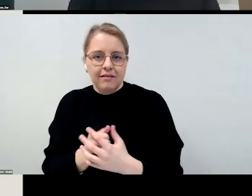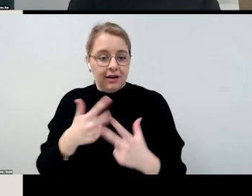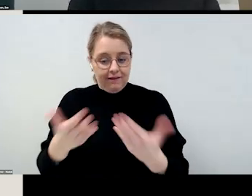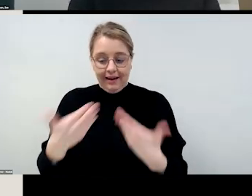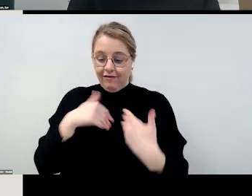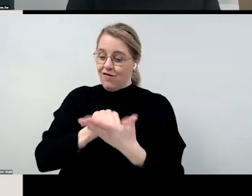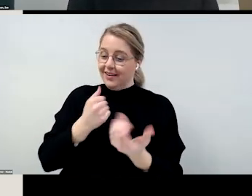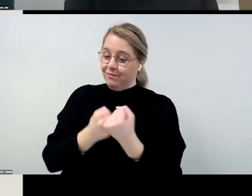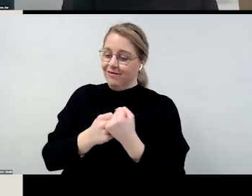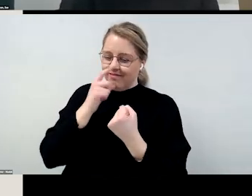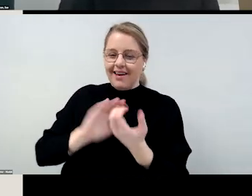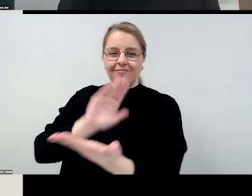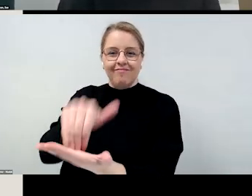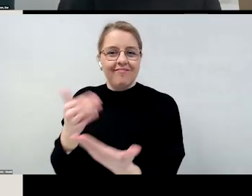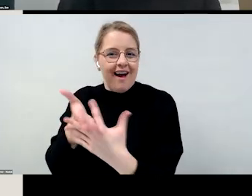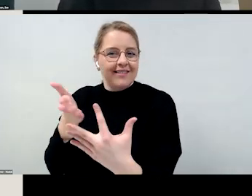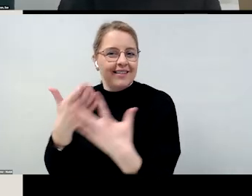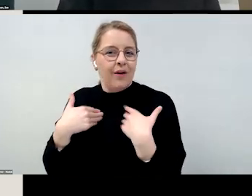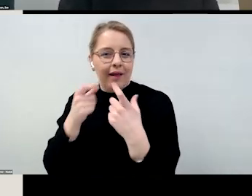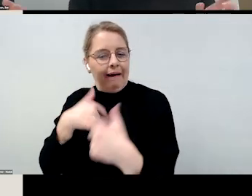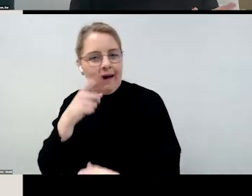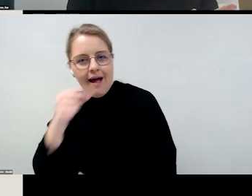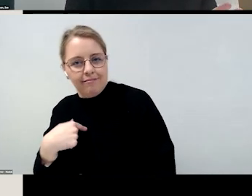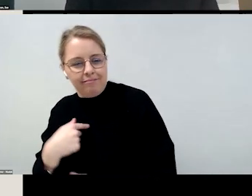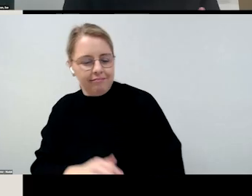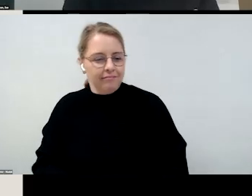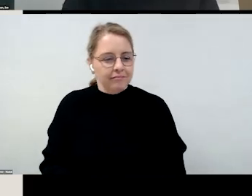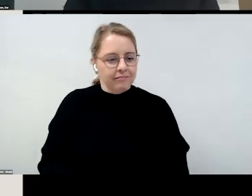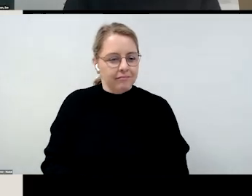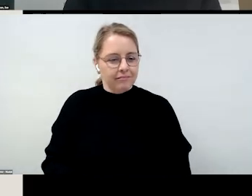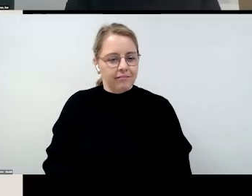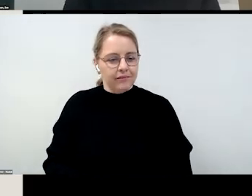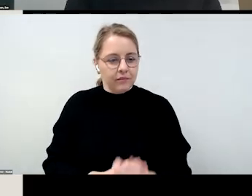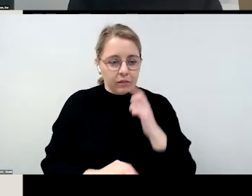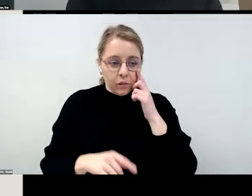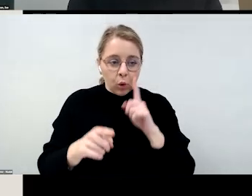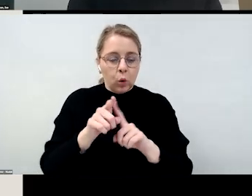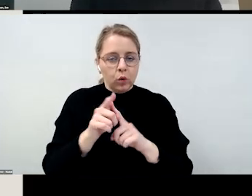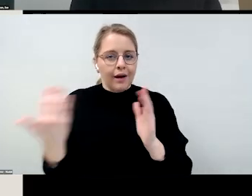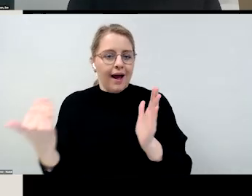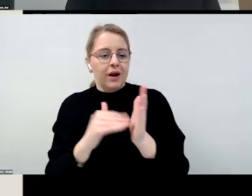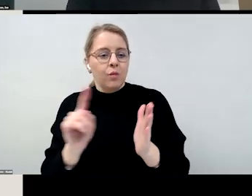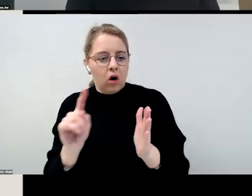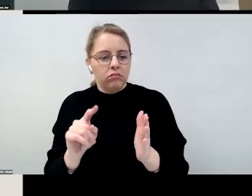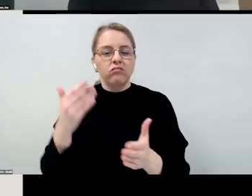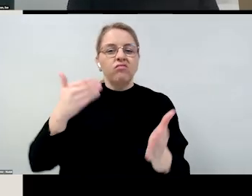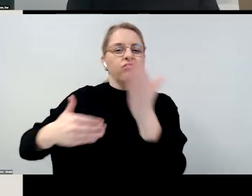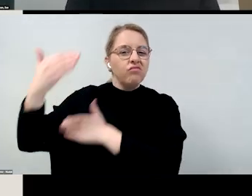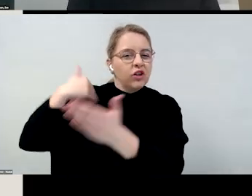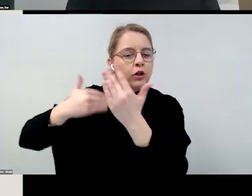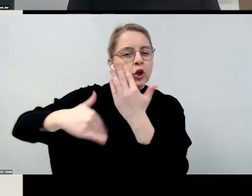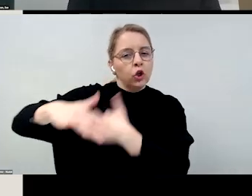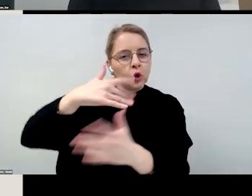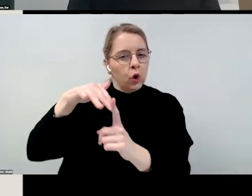supports at the right time. They also added in the influence of social and historical context to the model.